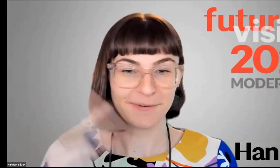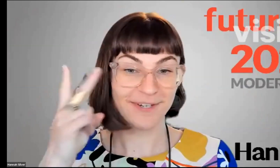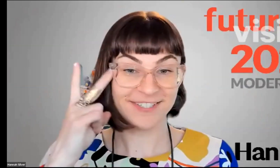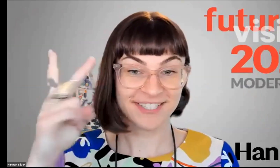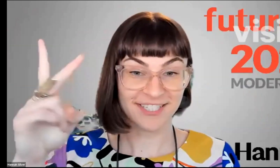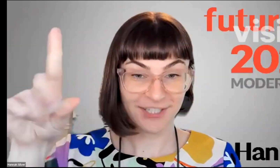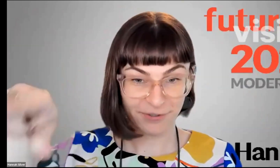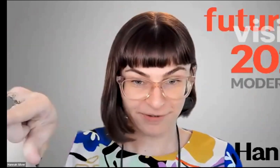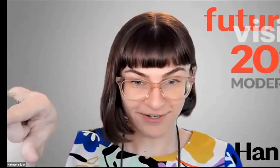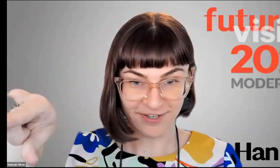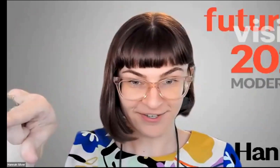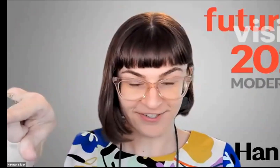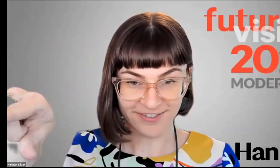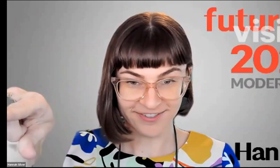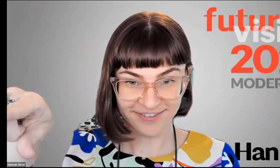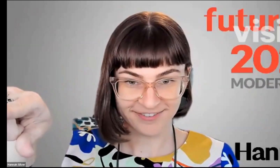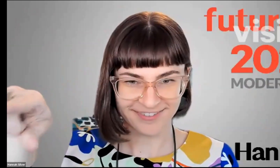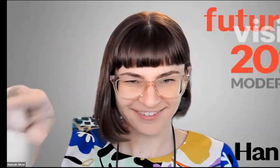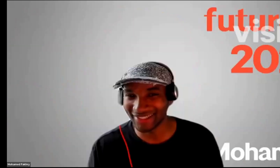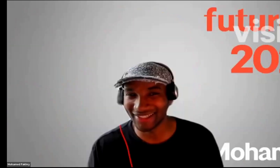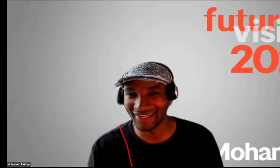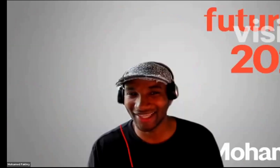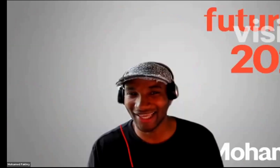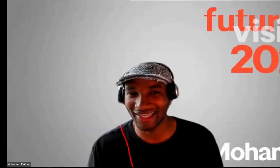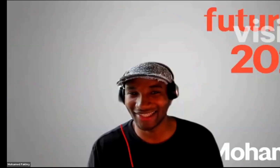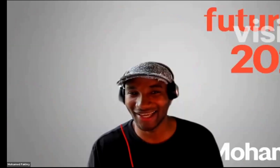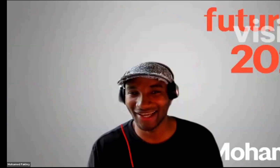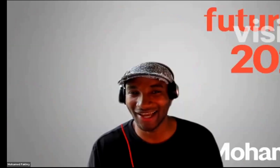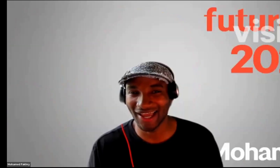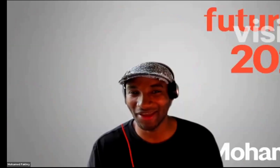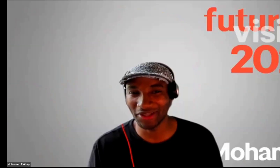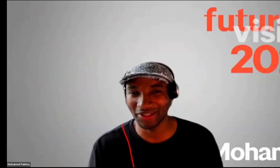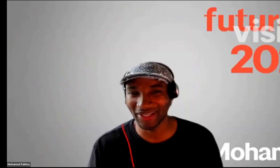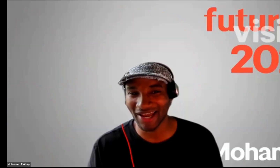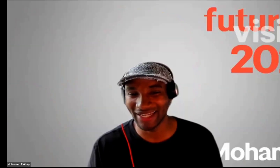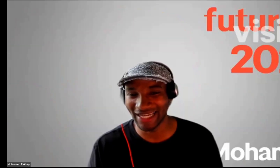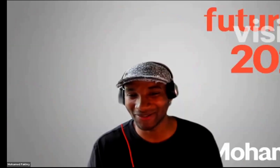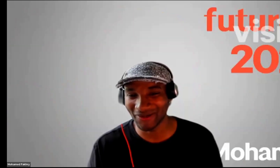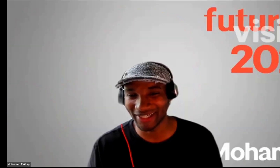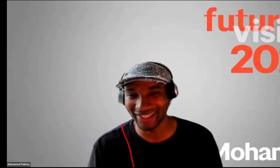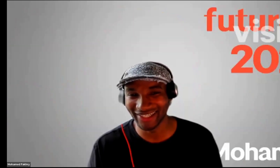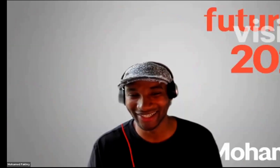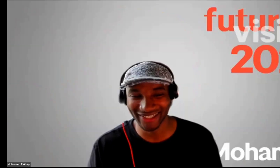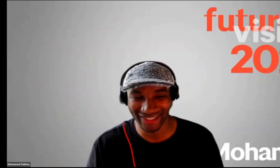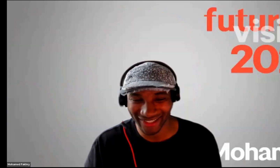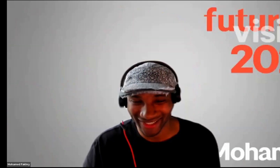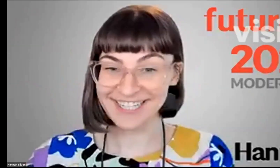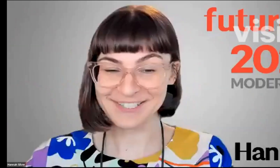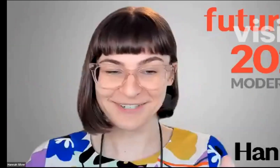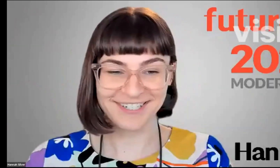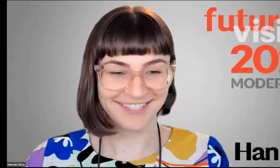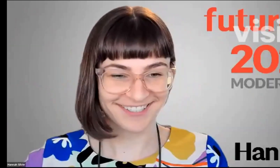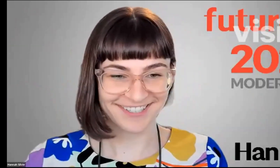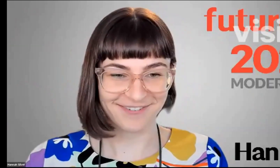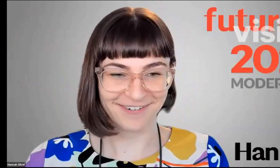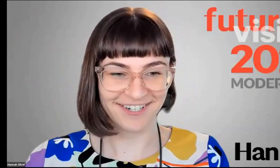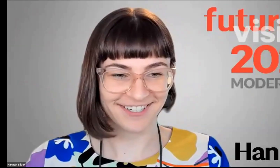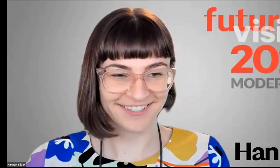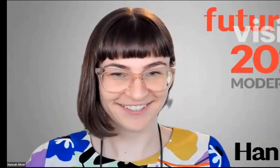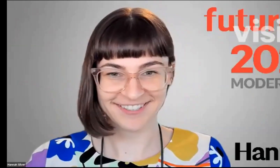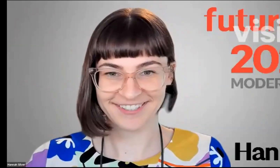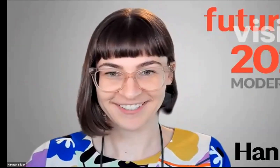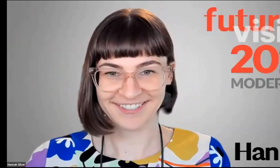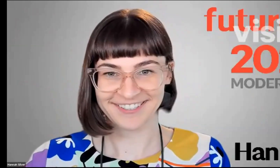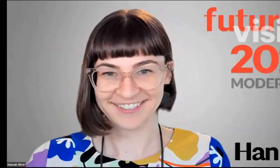hopefully we will see you all later. Okay, yeah. I have do you have any last word? A last word? Go for